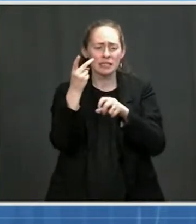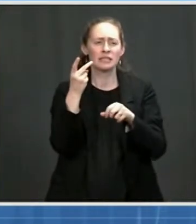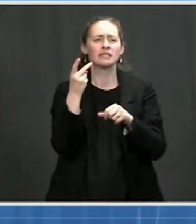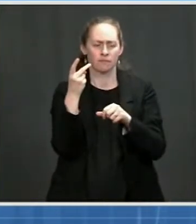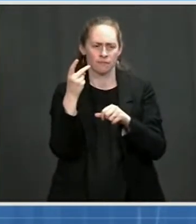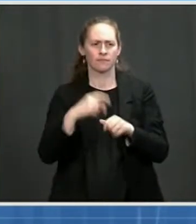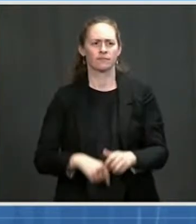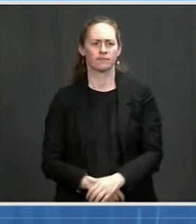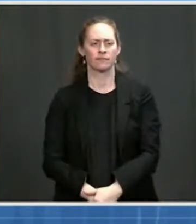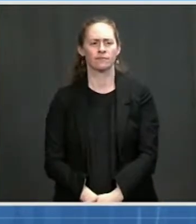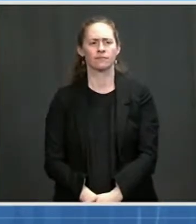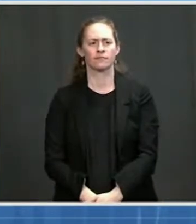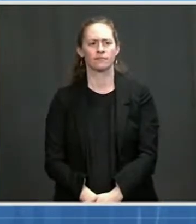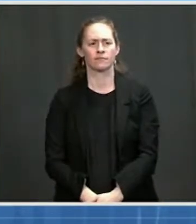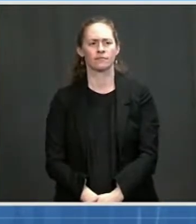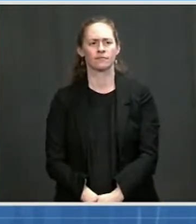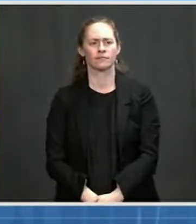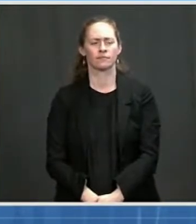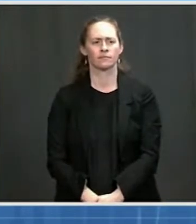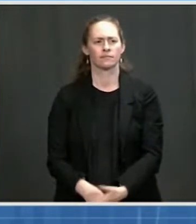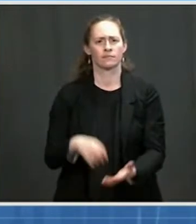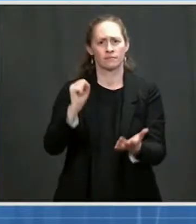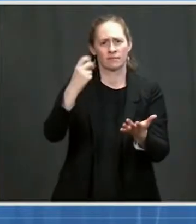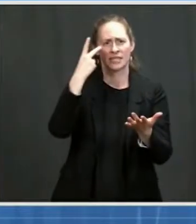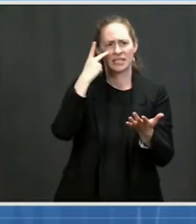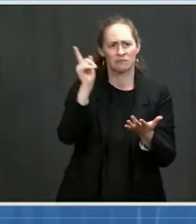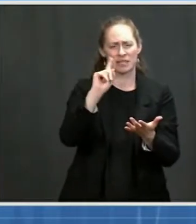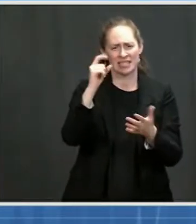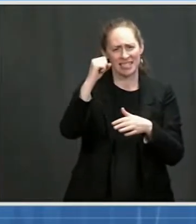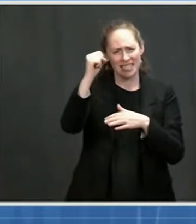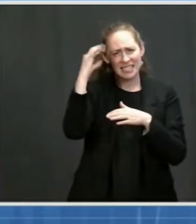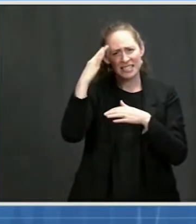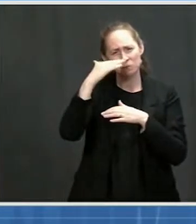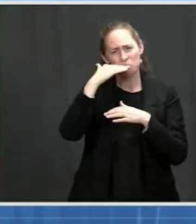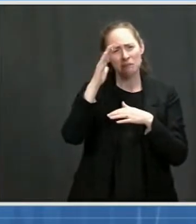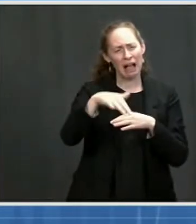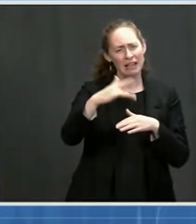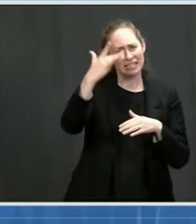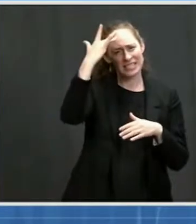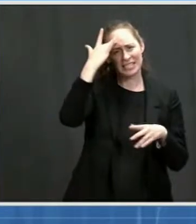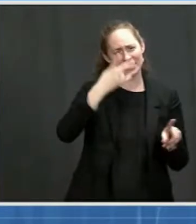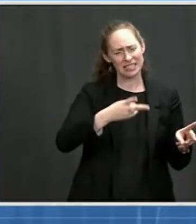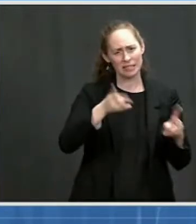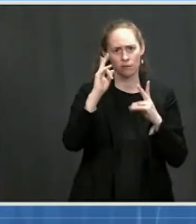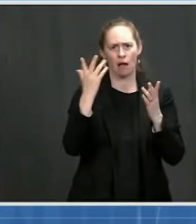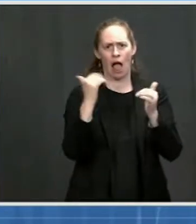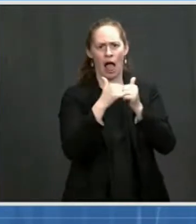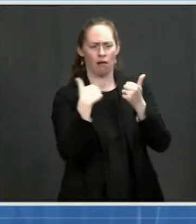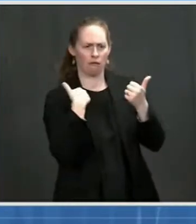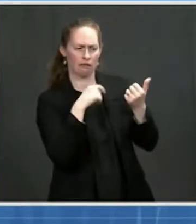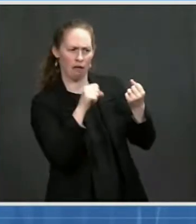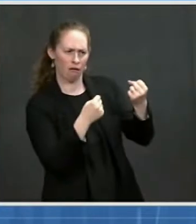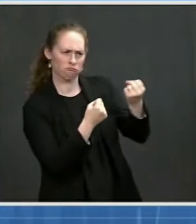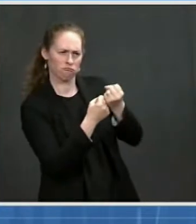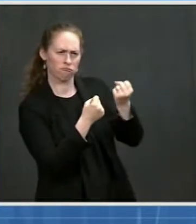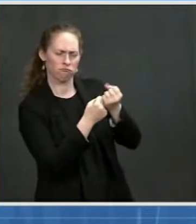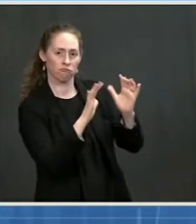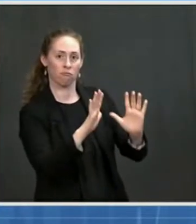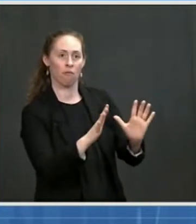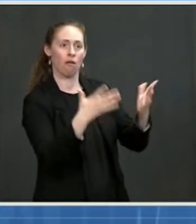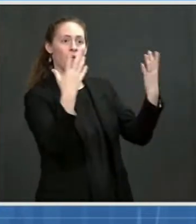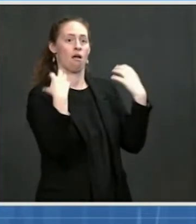most appropriate therapies, from people not hospitalized to those hospitalized without severe disease, for